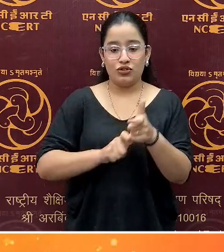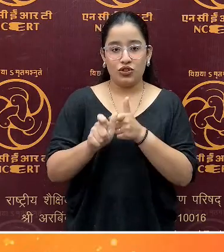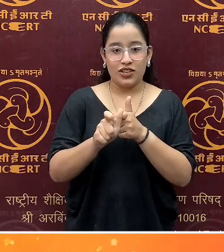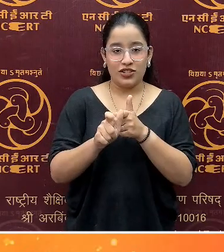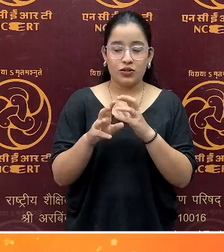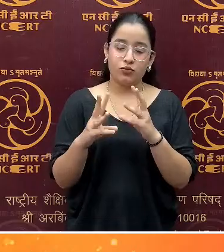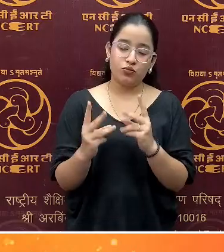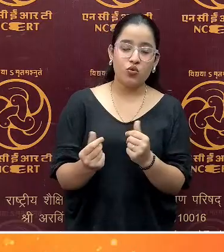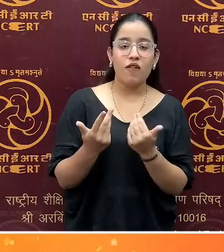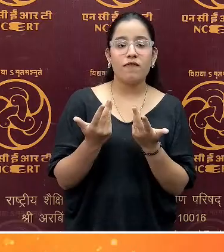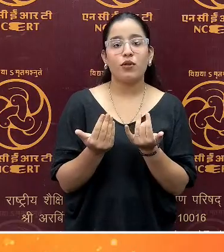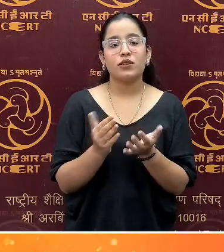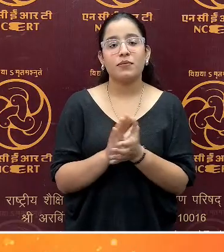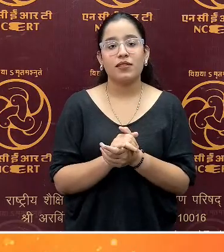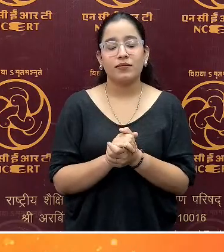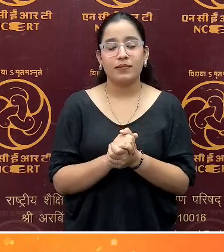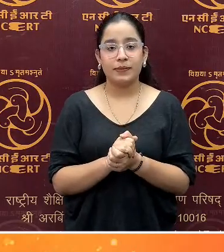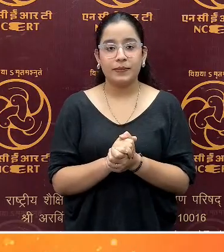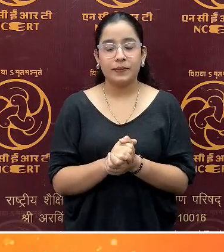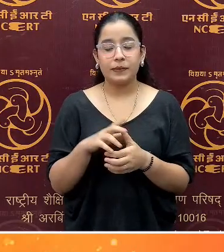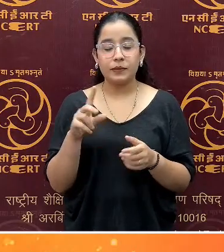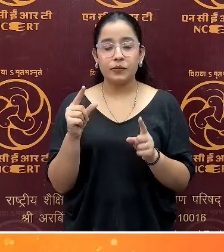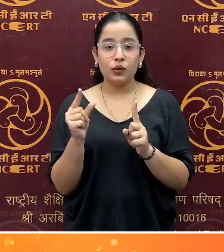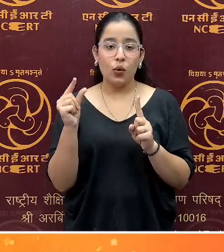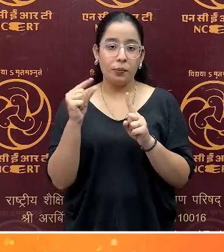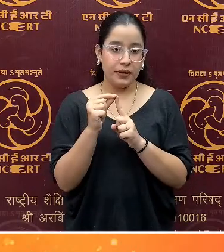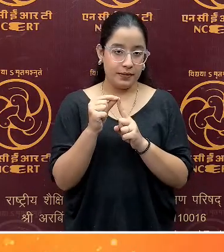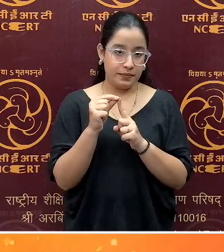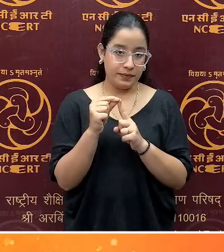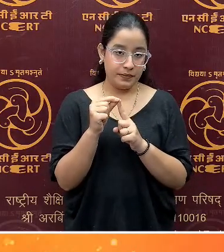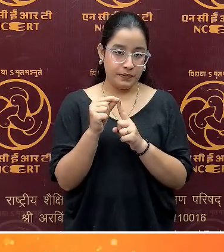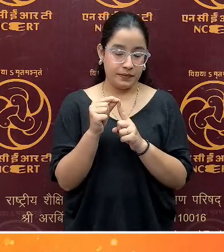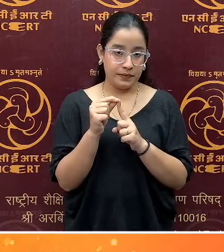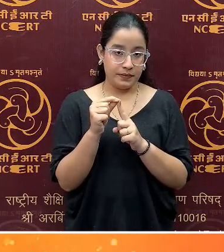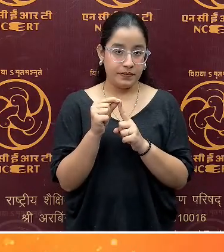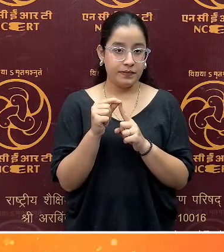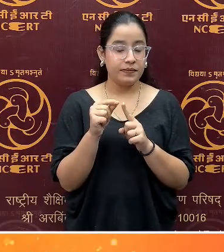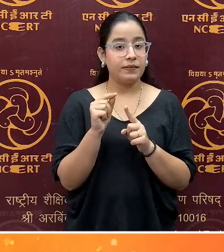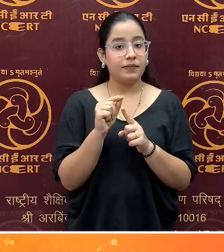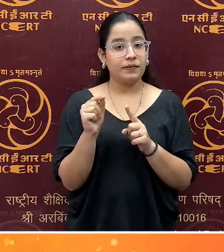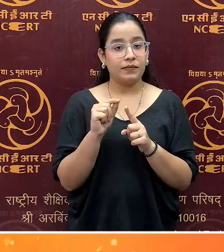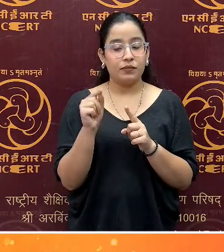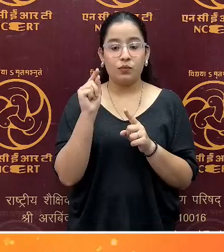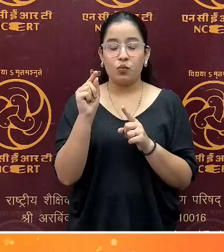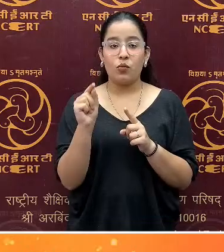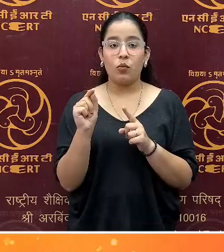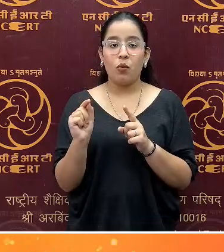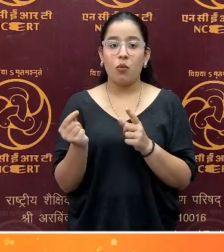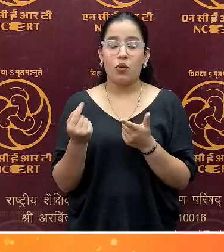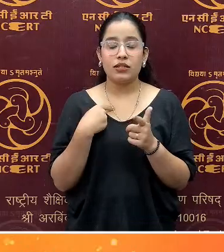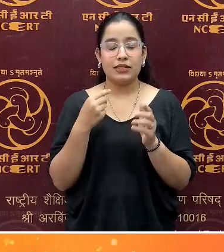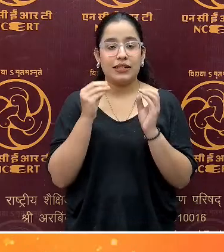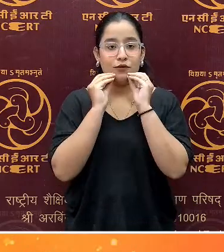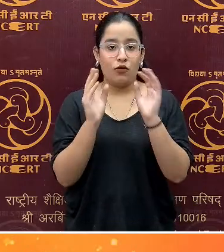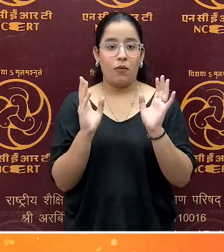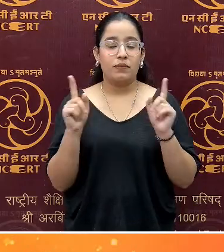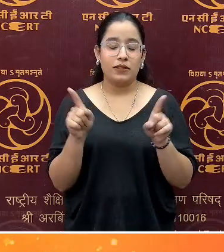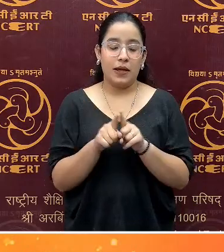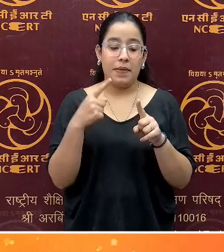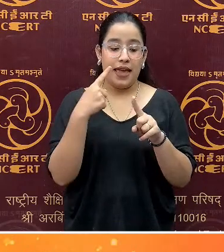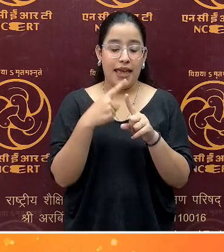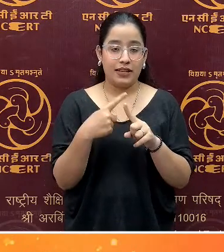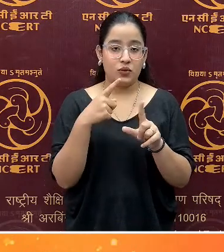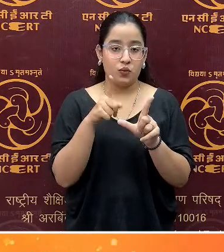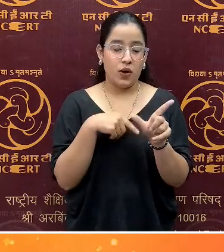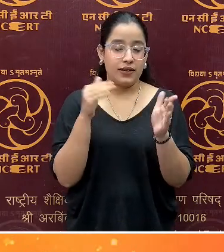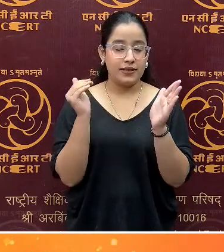that you have expressed the vector OP in terms of the points that has been referred as x, y, z,